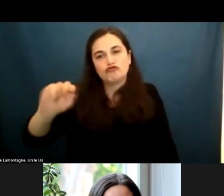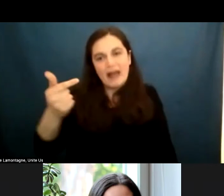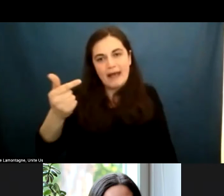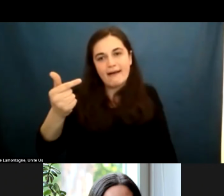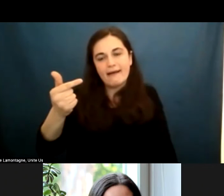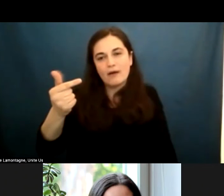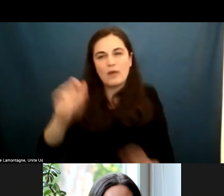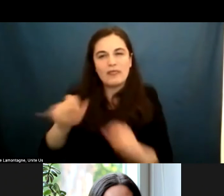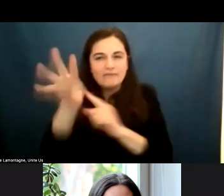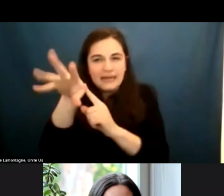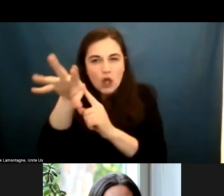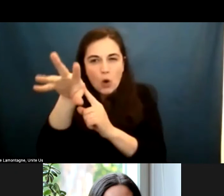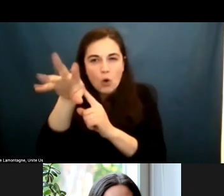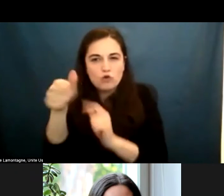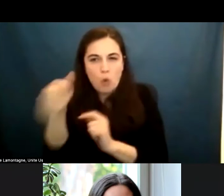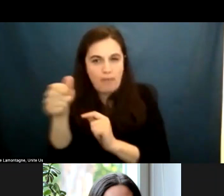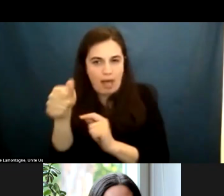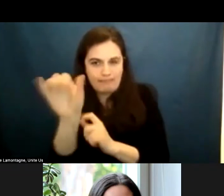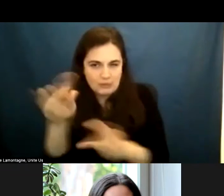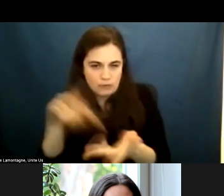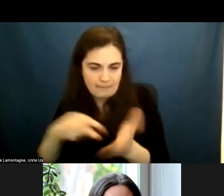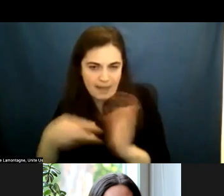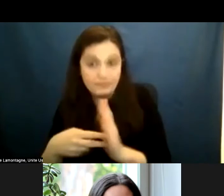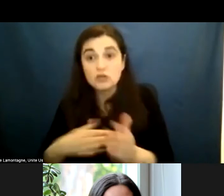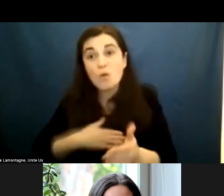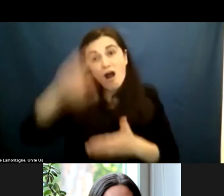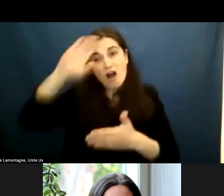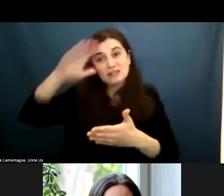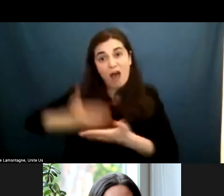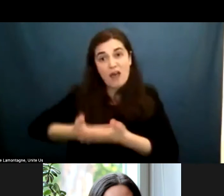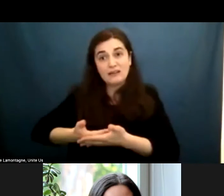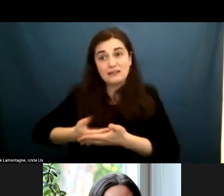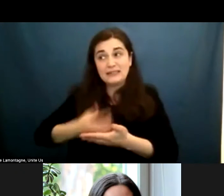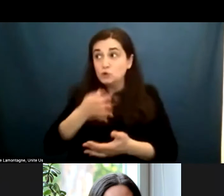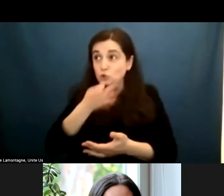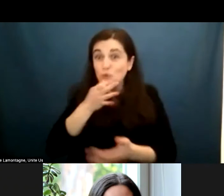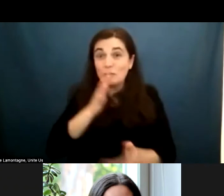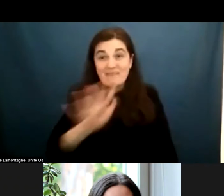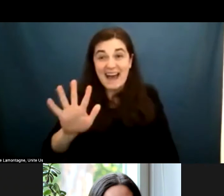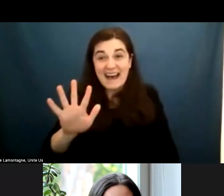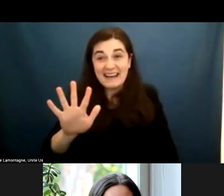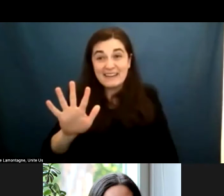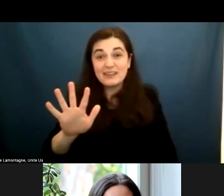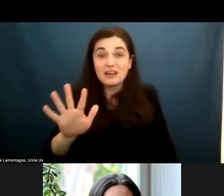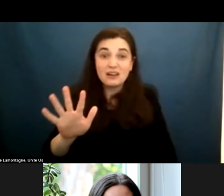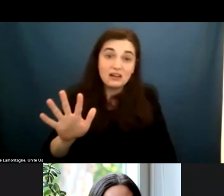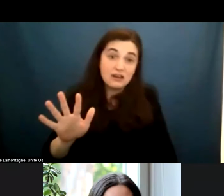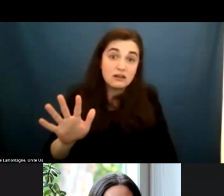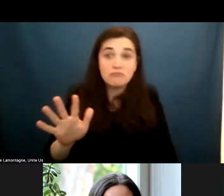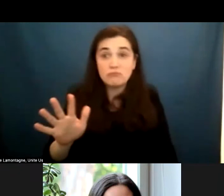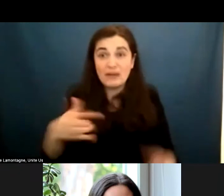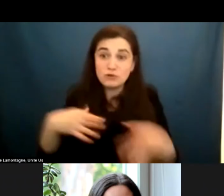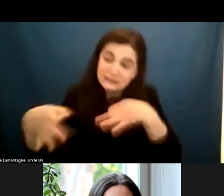especially when our son was very young, although he's only almost 5 now, about what this means for our family.